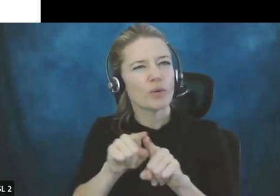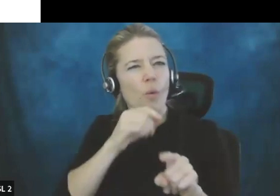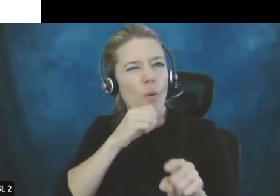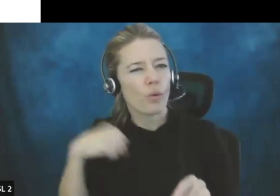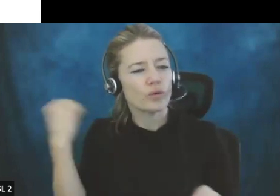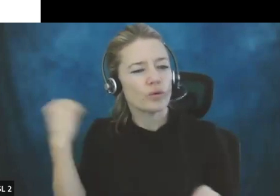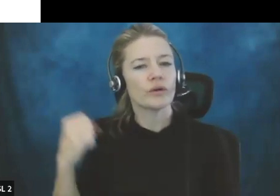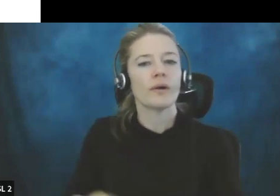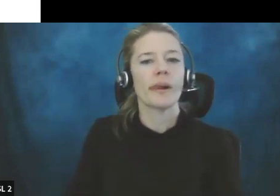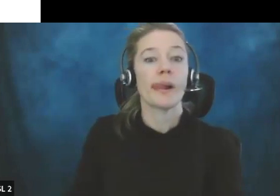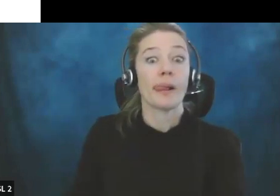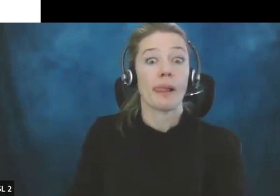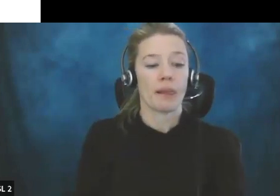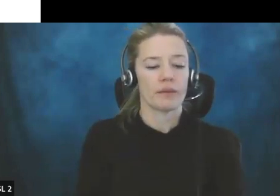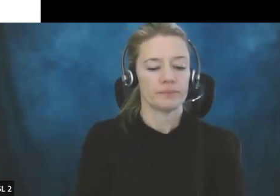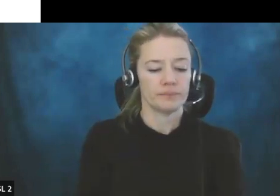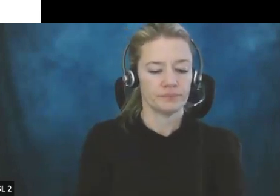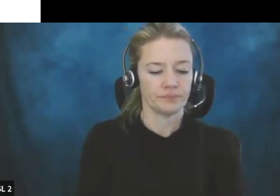adults, right?